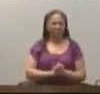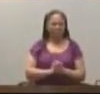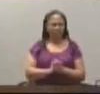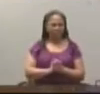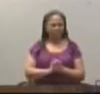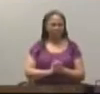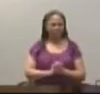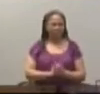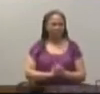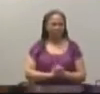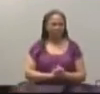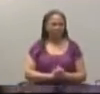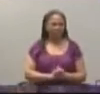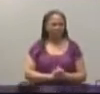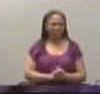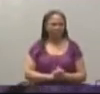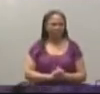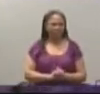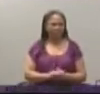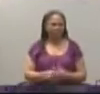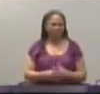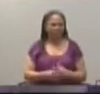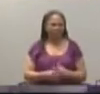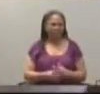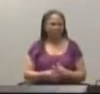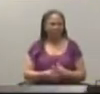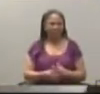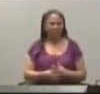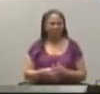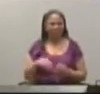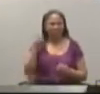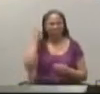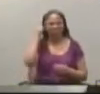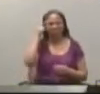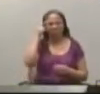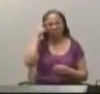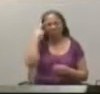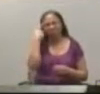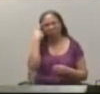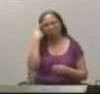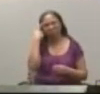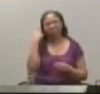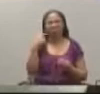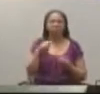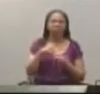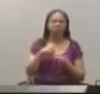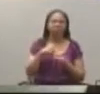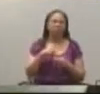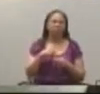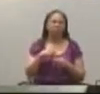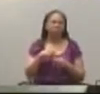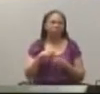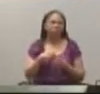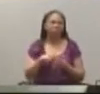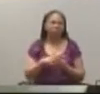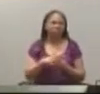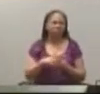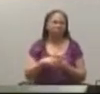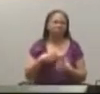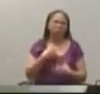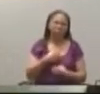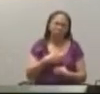for kids. But it's good just to let your mind relax and just not having to think about much and just